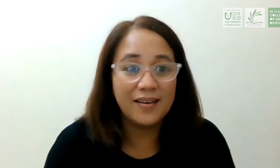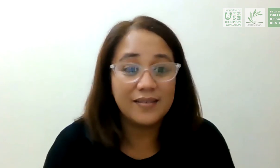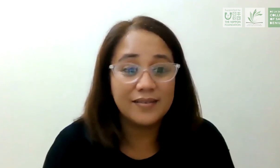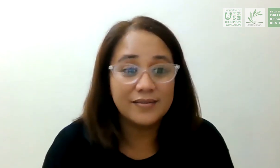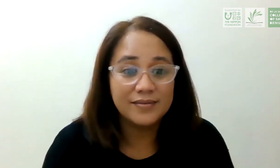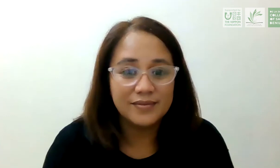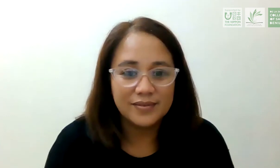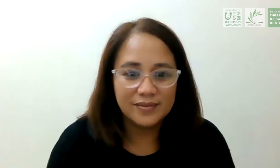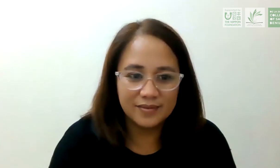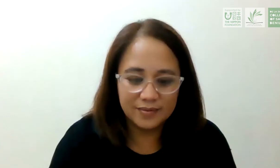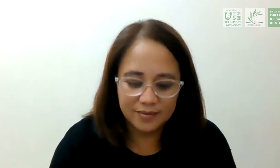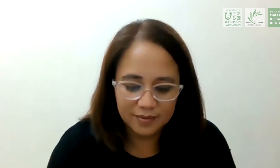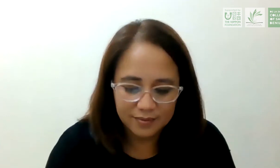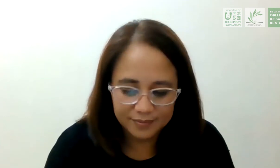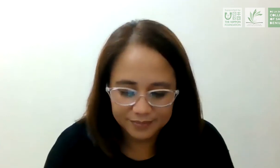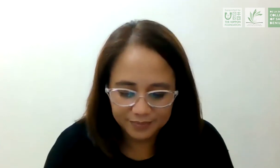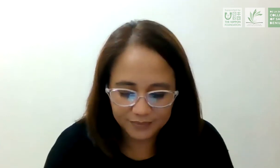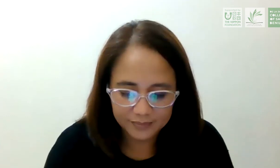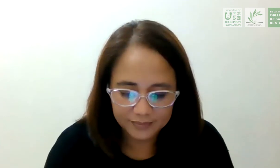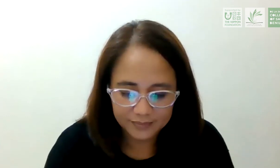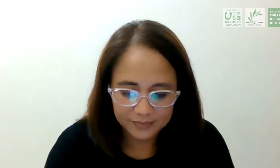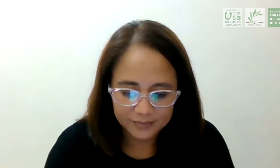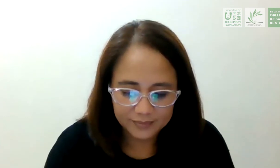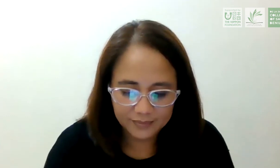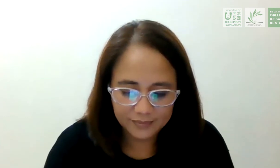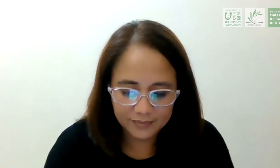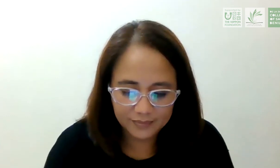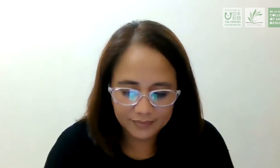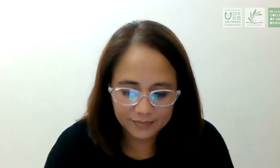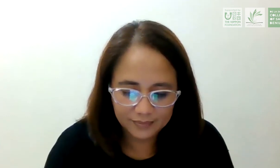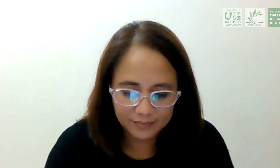There's still no email, sir.